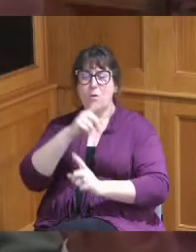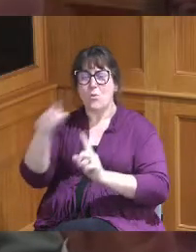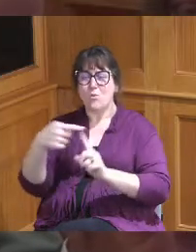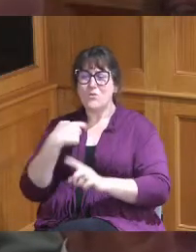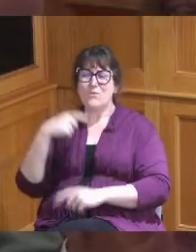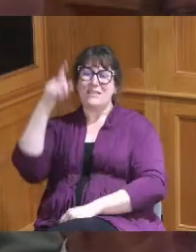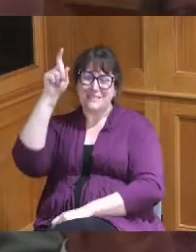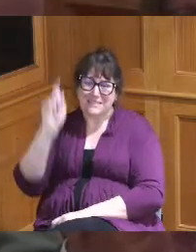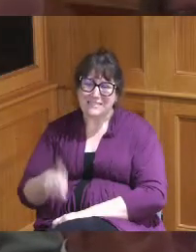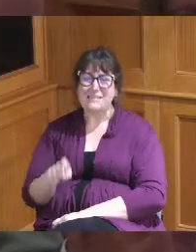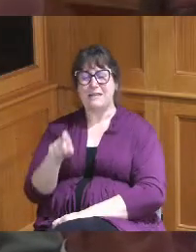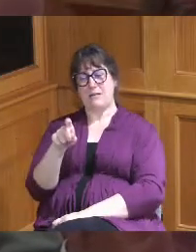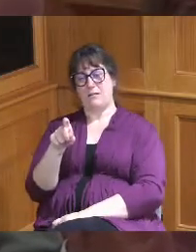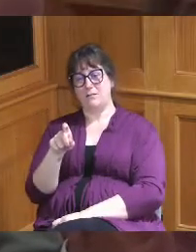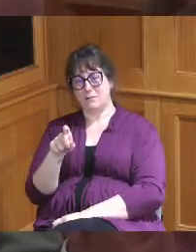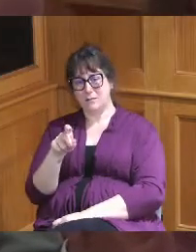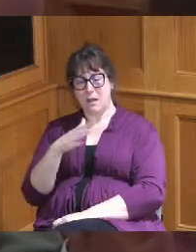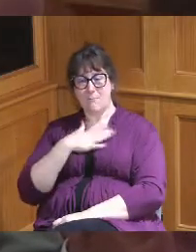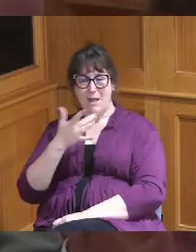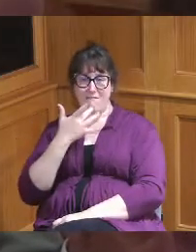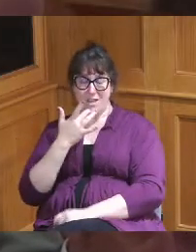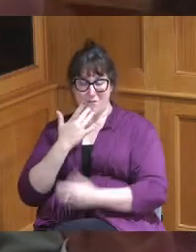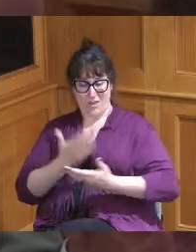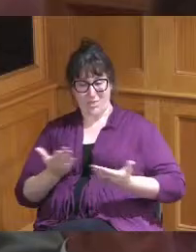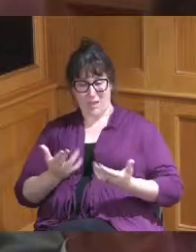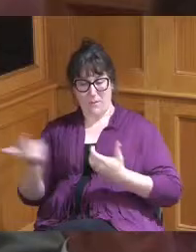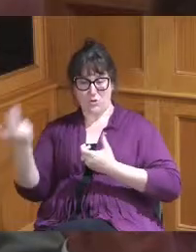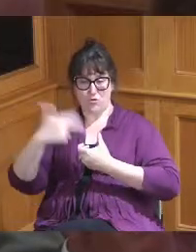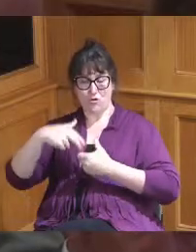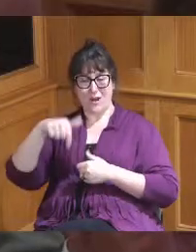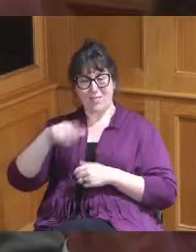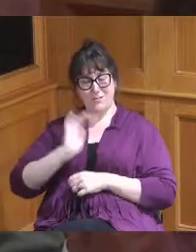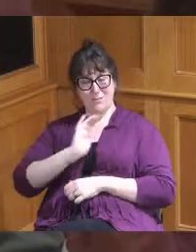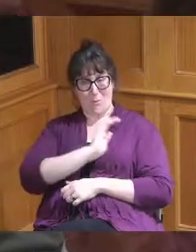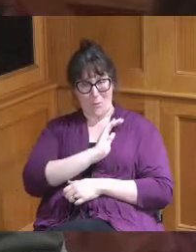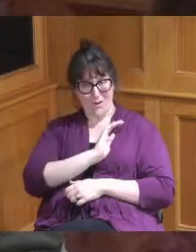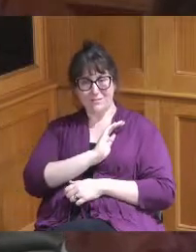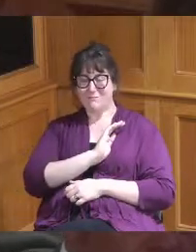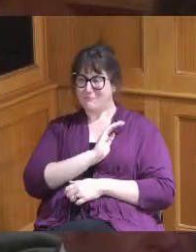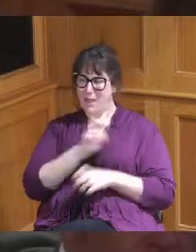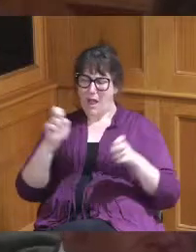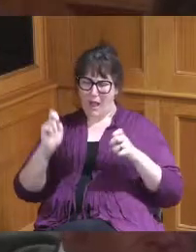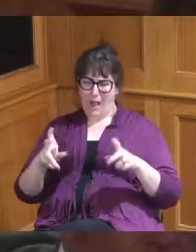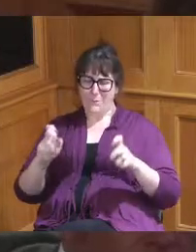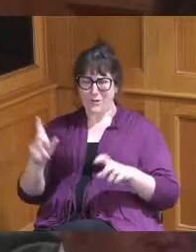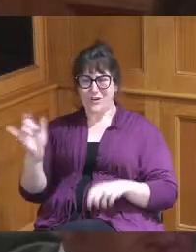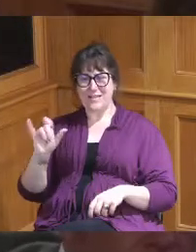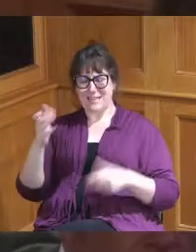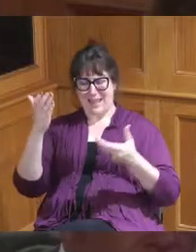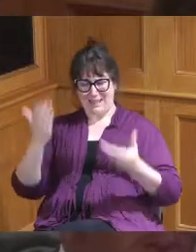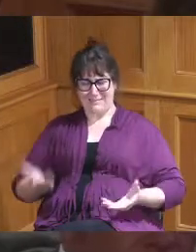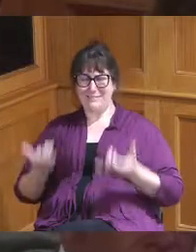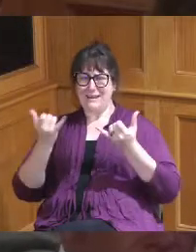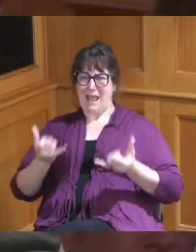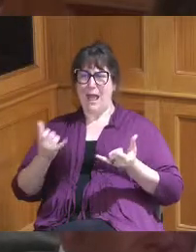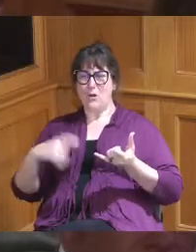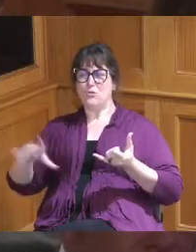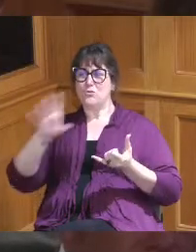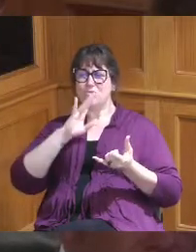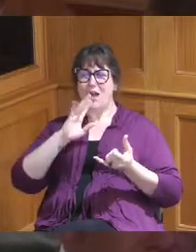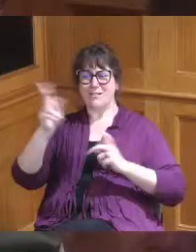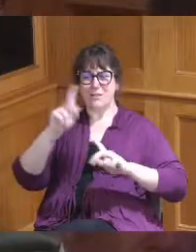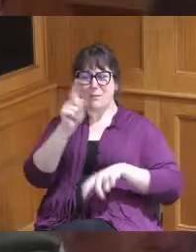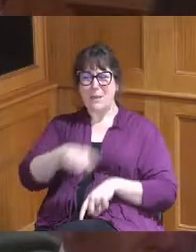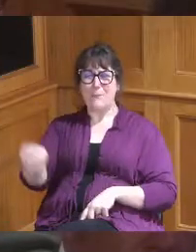most. And my favorite thing about joining the Youth Advisory Board is opportunities like this, to be able to speak to the ones